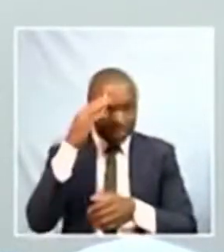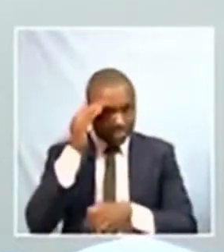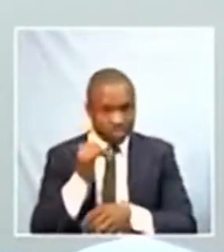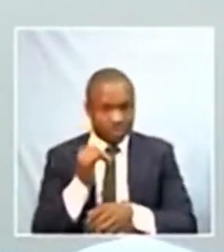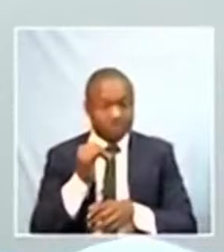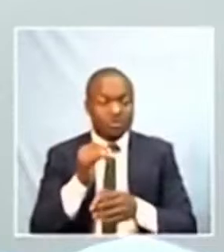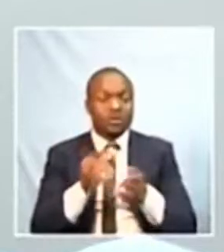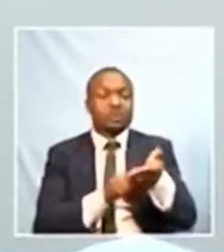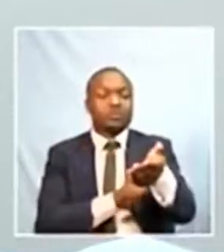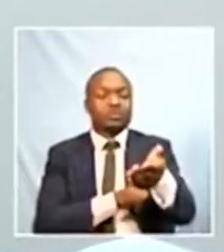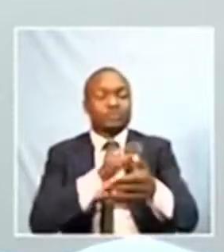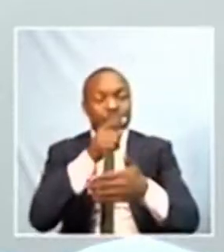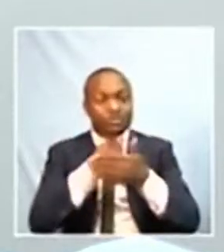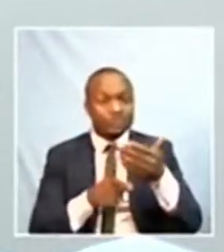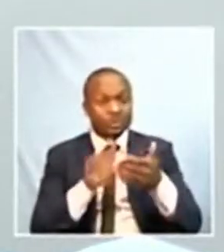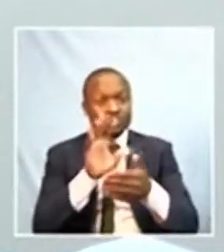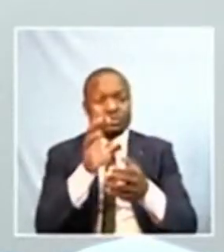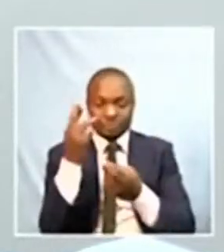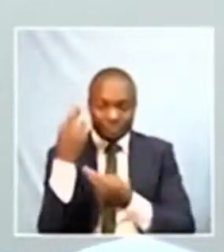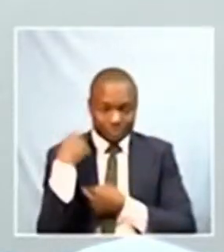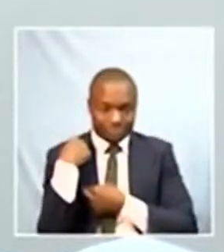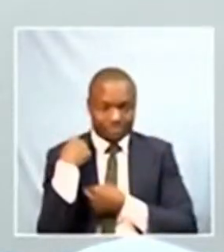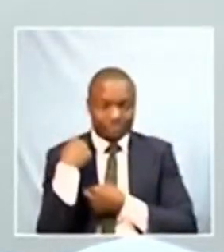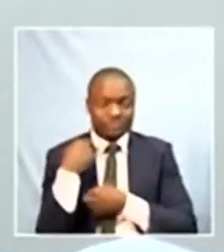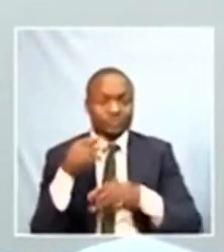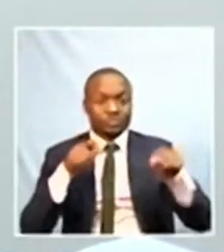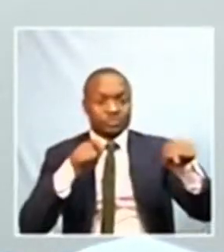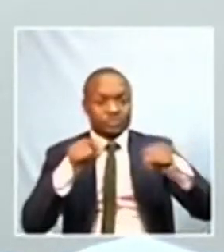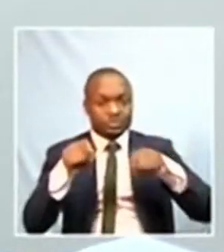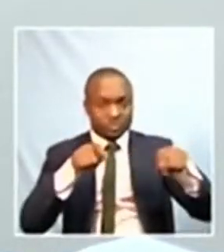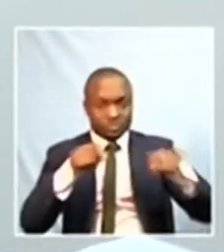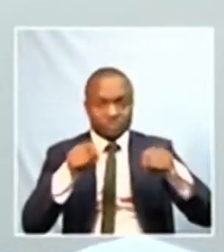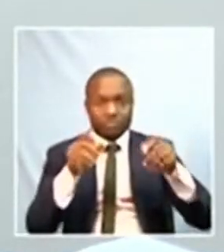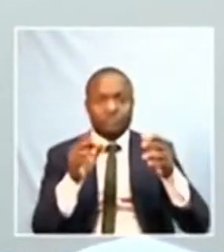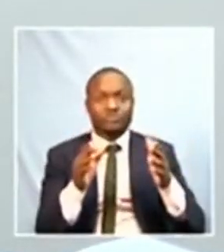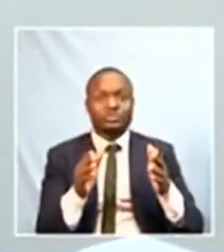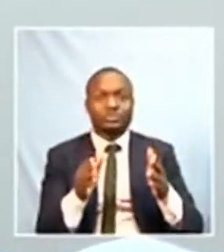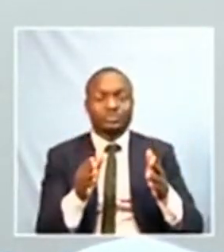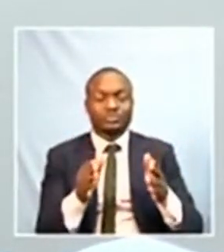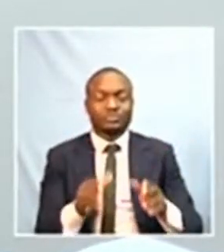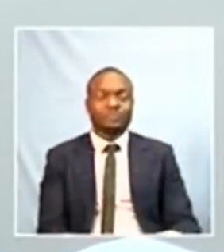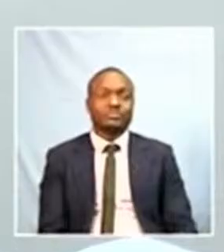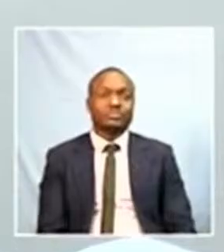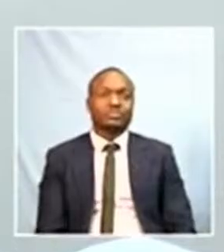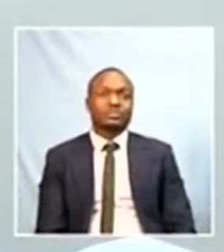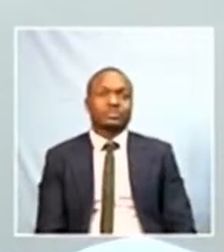so long? What was your role as the supervisors?